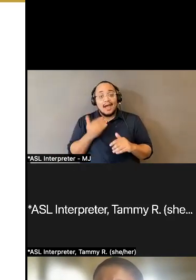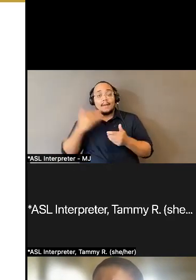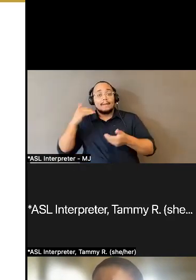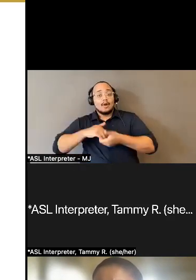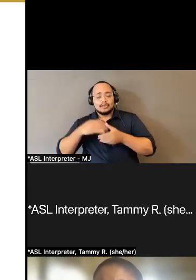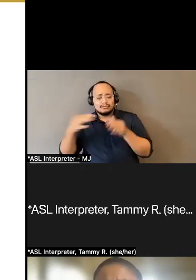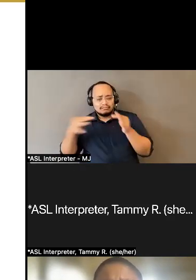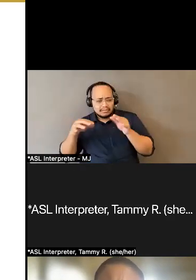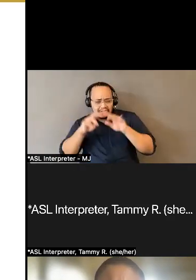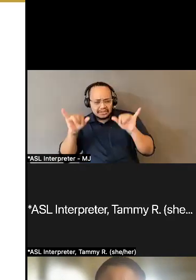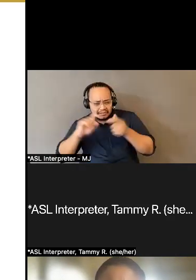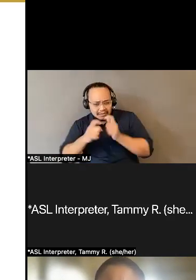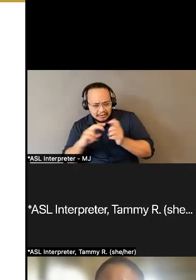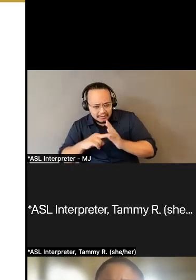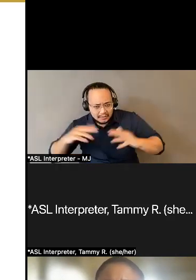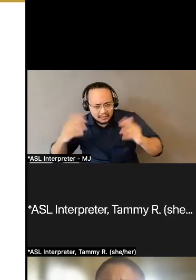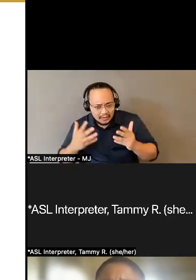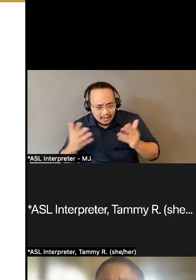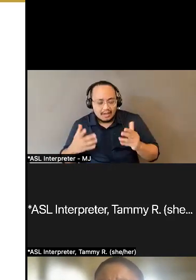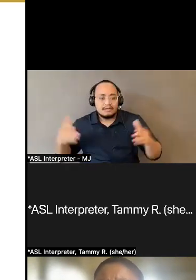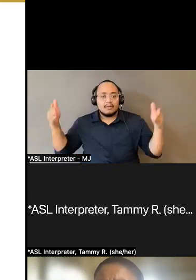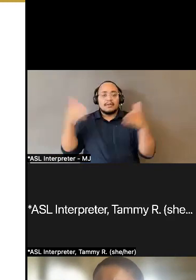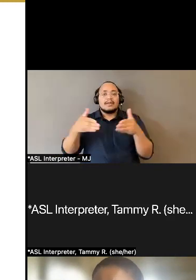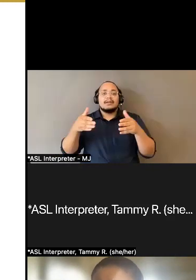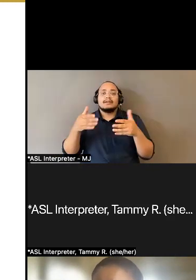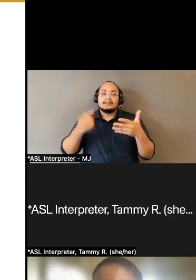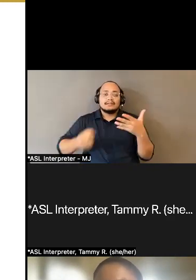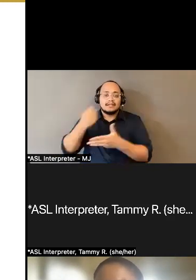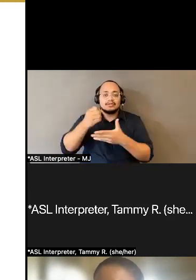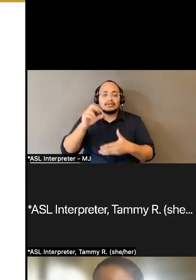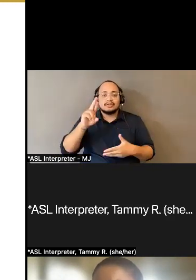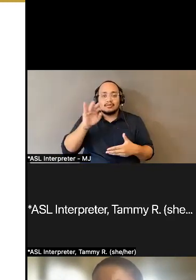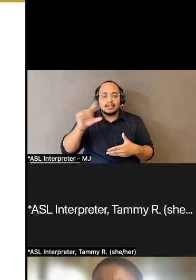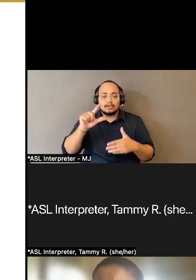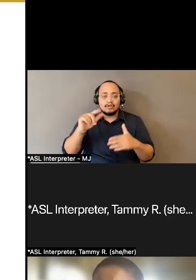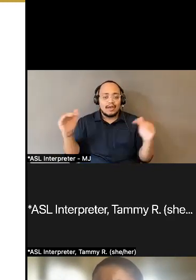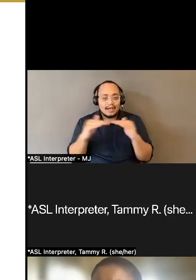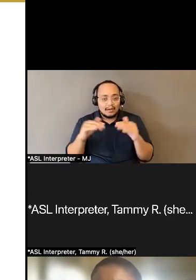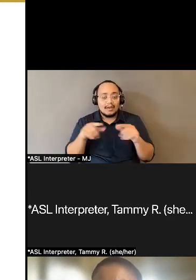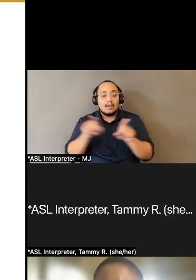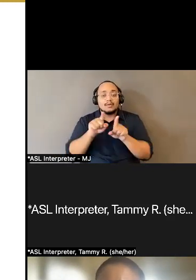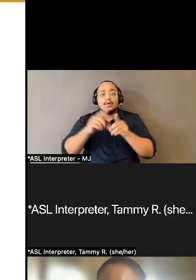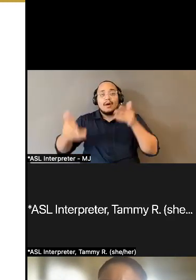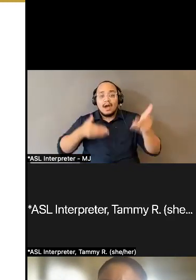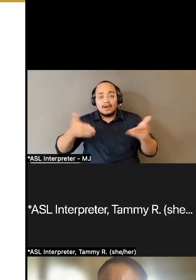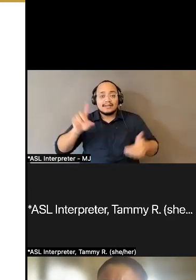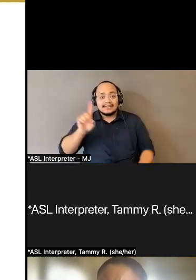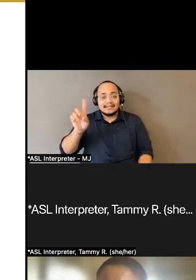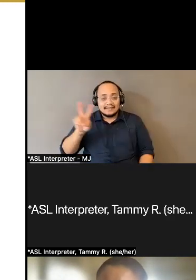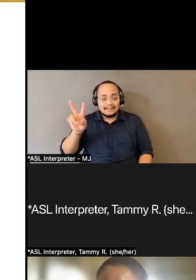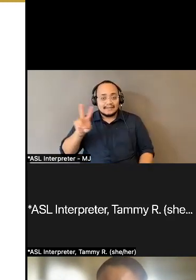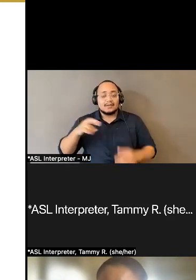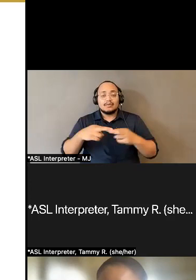systems change in the context of centering racial equity and hiring domestic violence